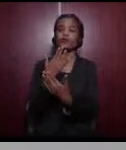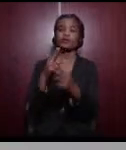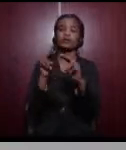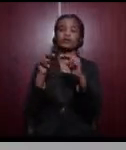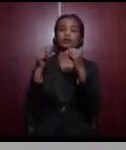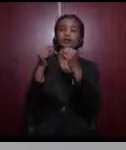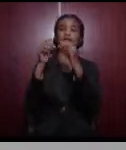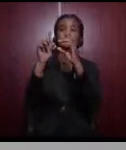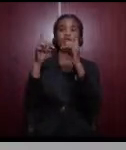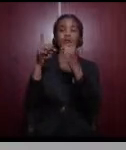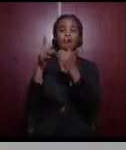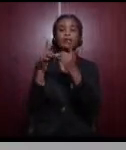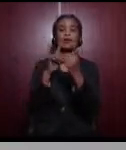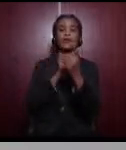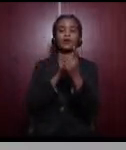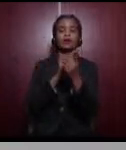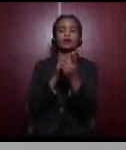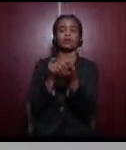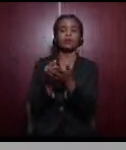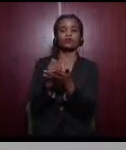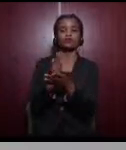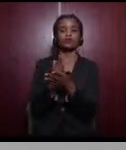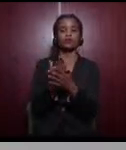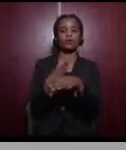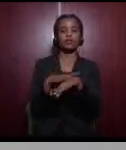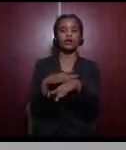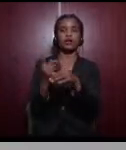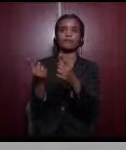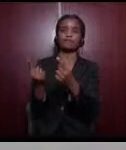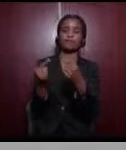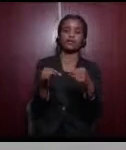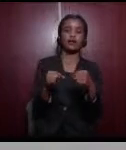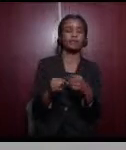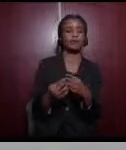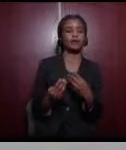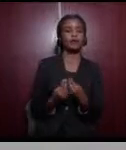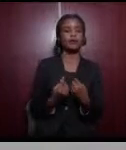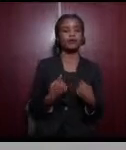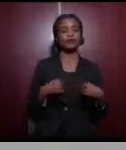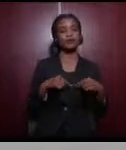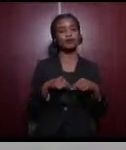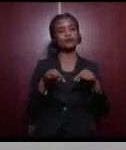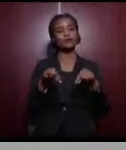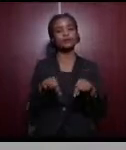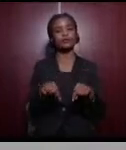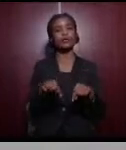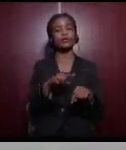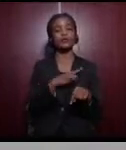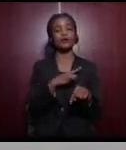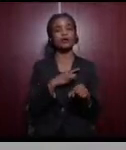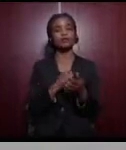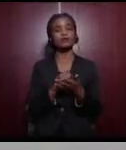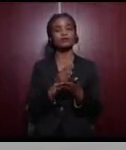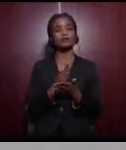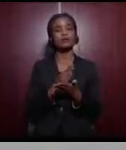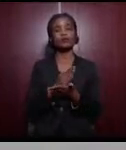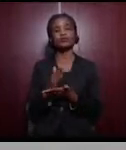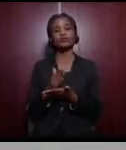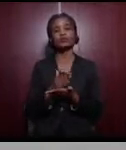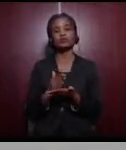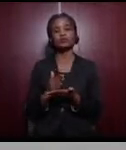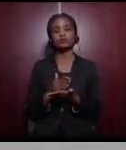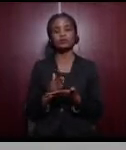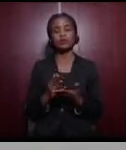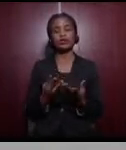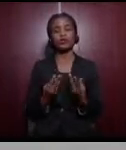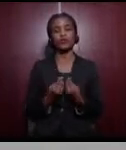for making time to be with us so that we can be able to share with